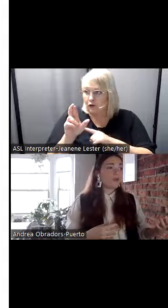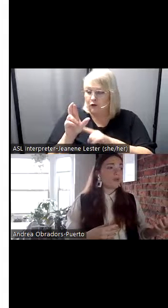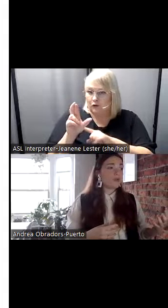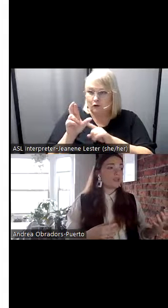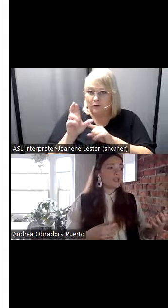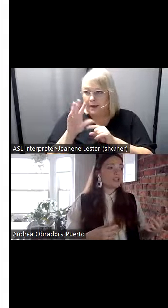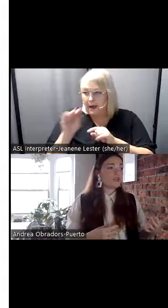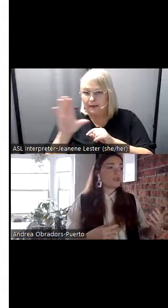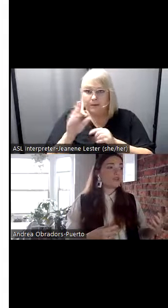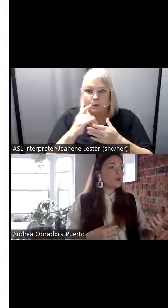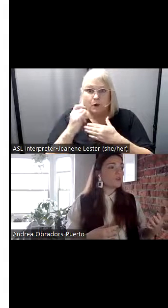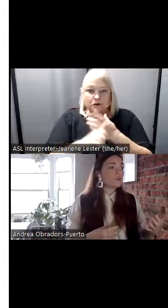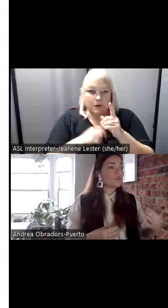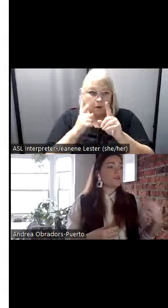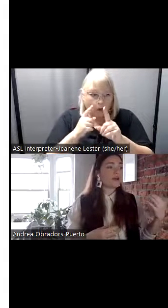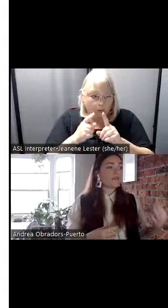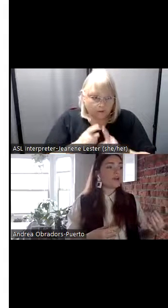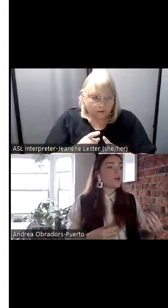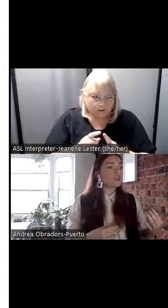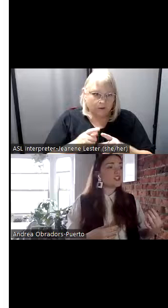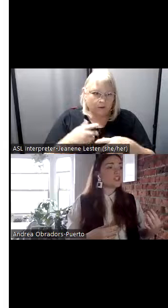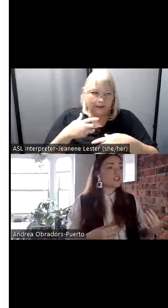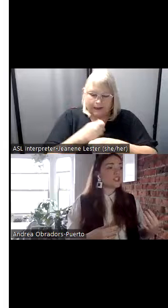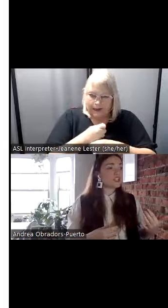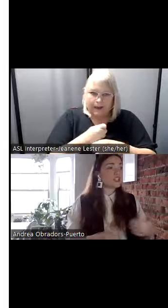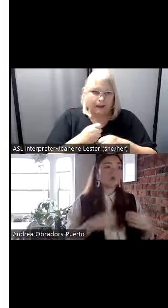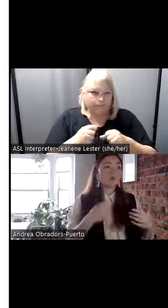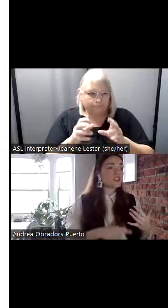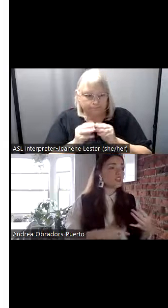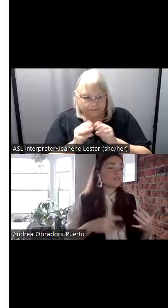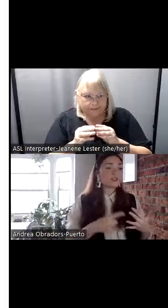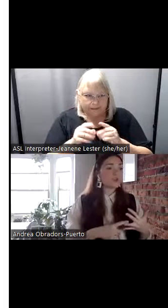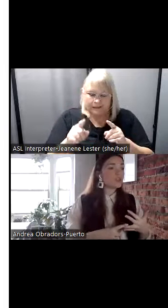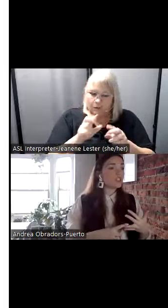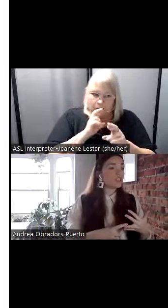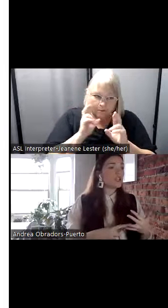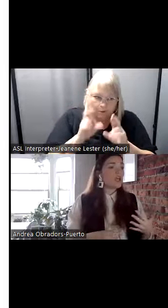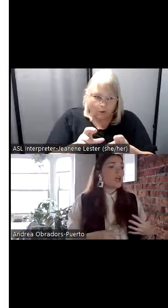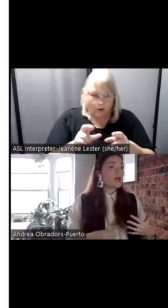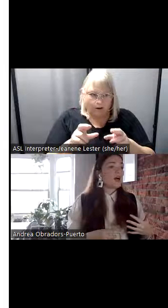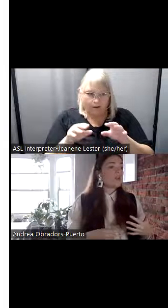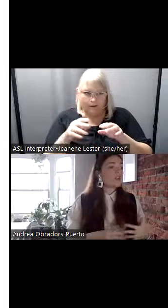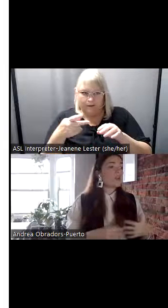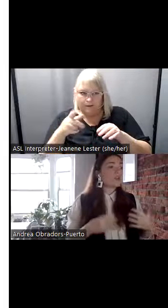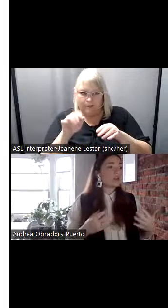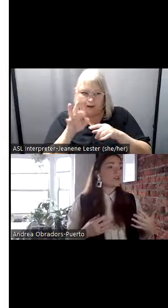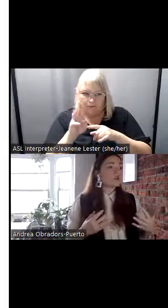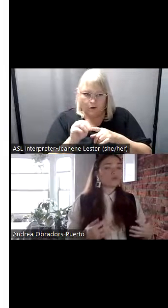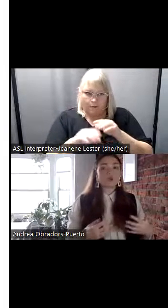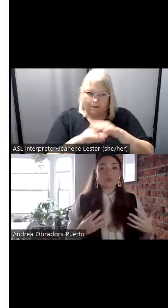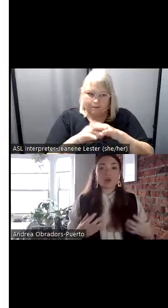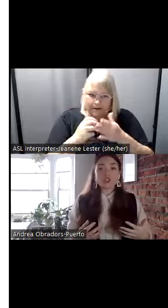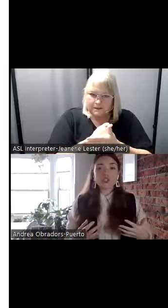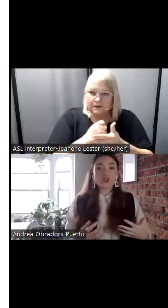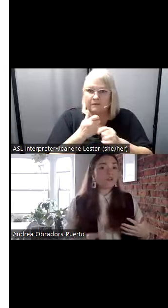out platform optimization for follow-uppers, define value-added changes, new initiatives and solutions, so we can make to